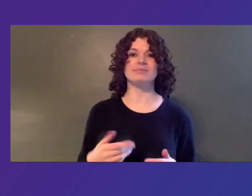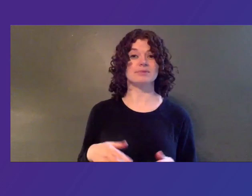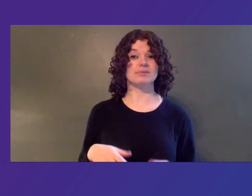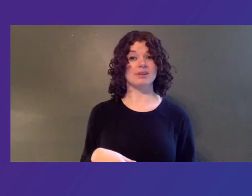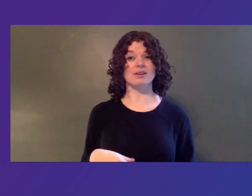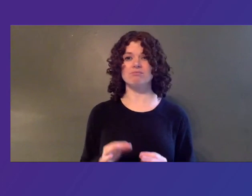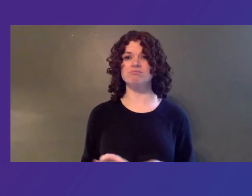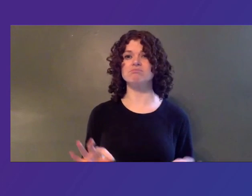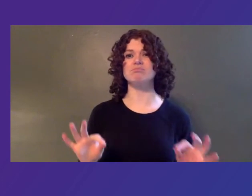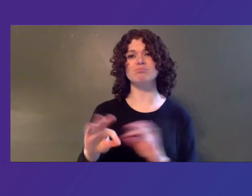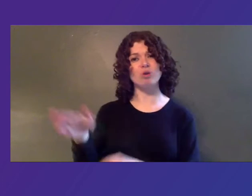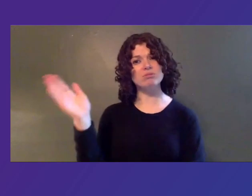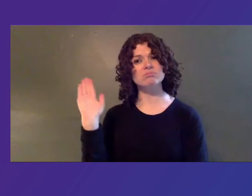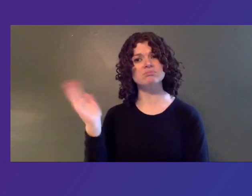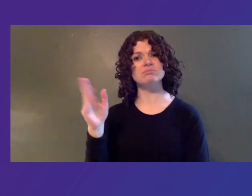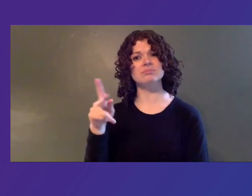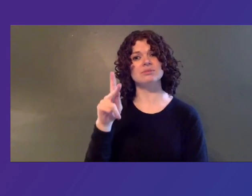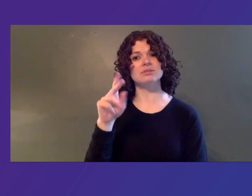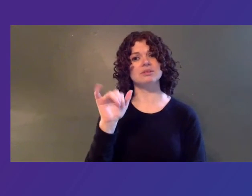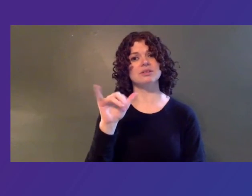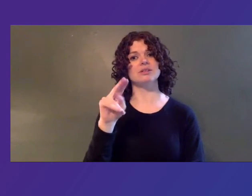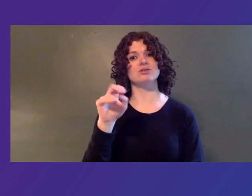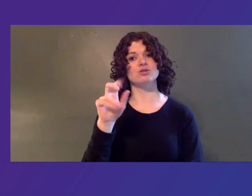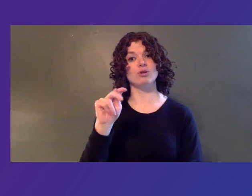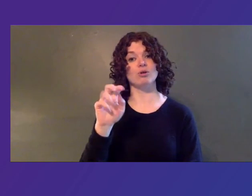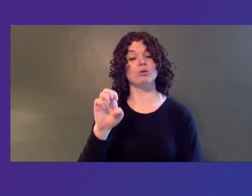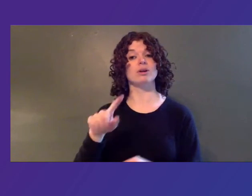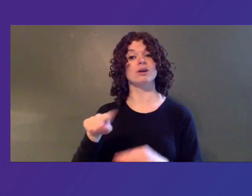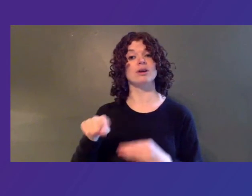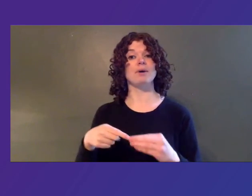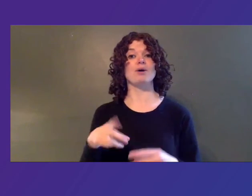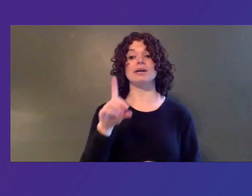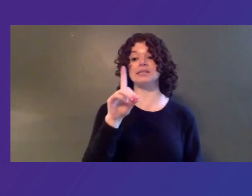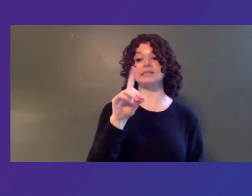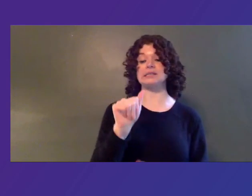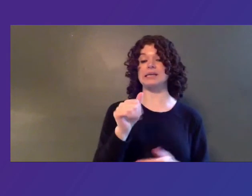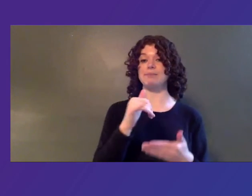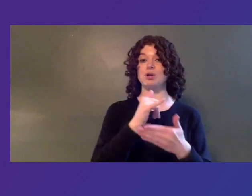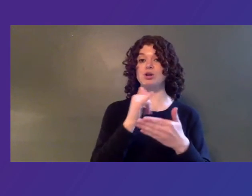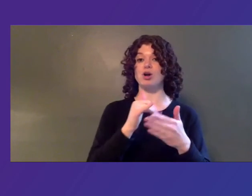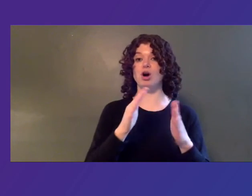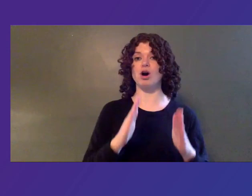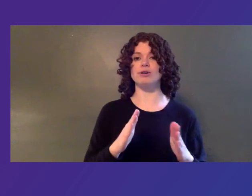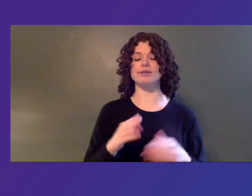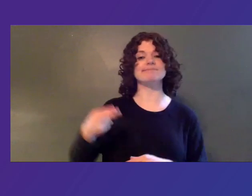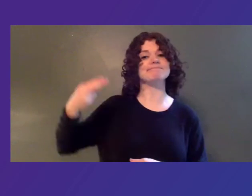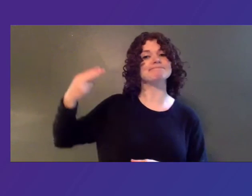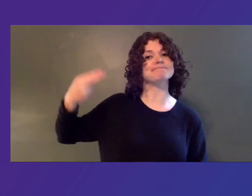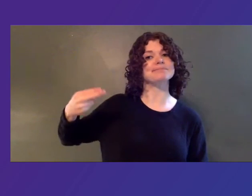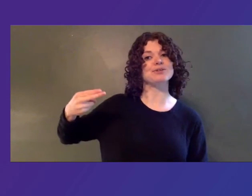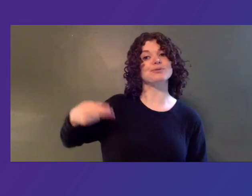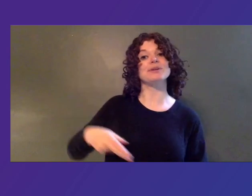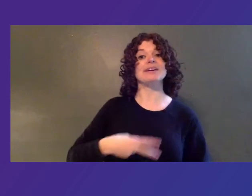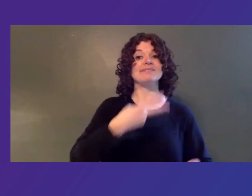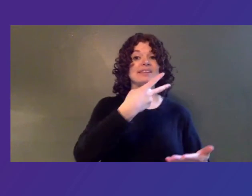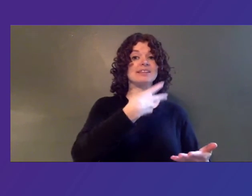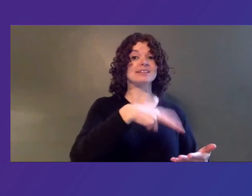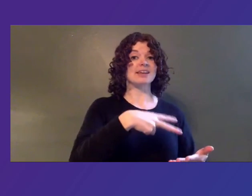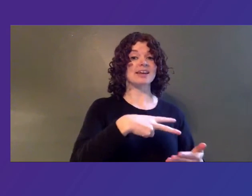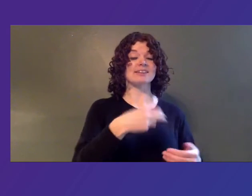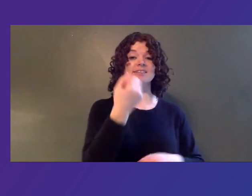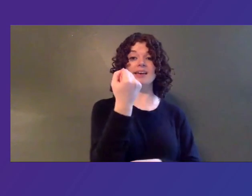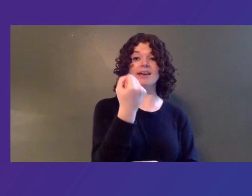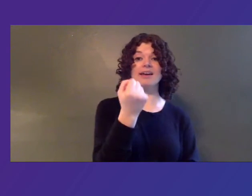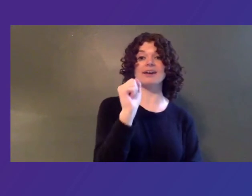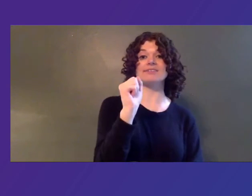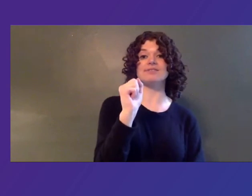conversation entitled Disabled Artists and a History of Dance, Activism, and Collective Care,